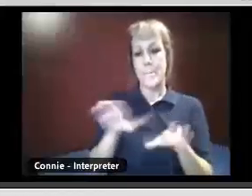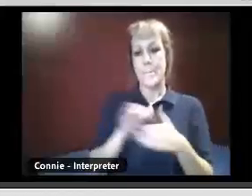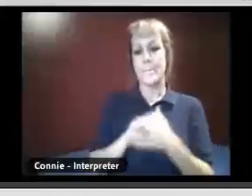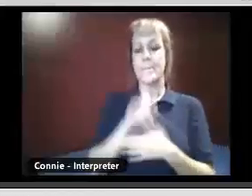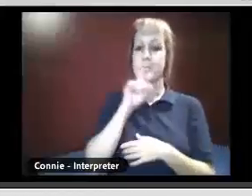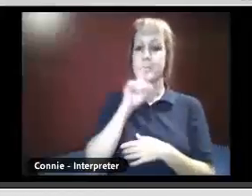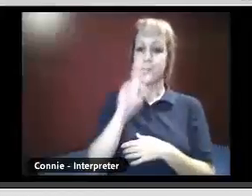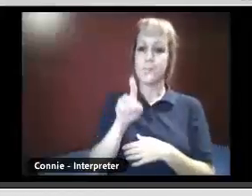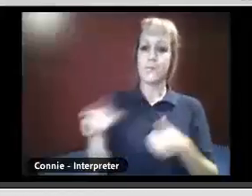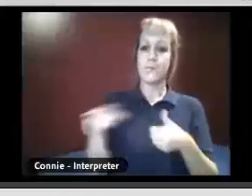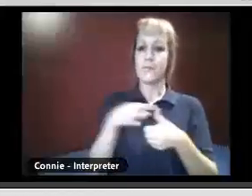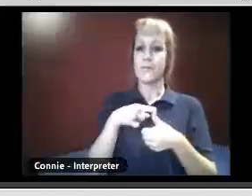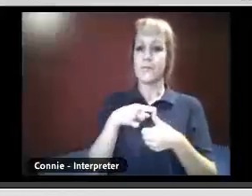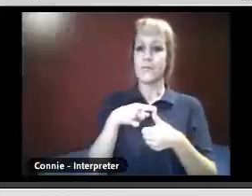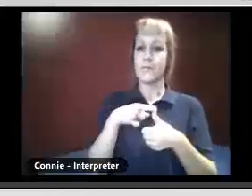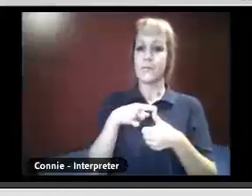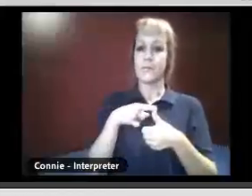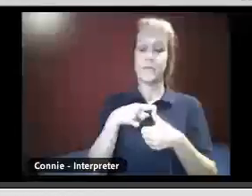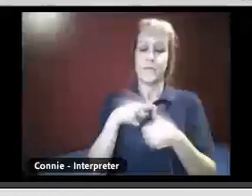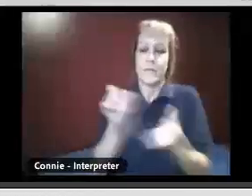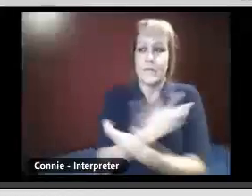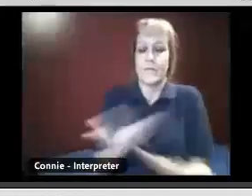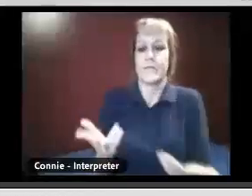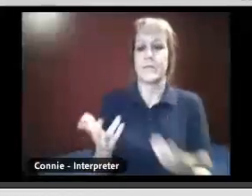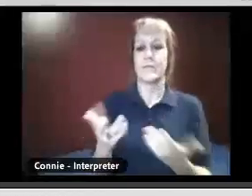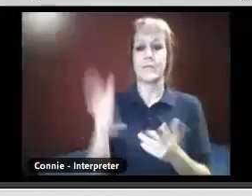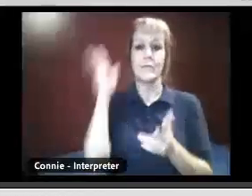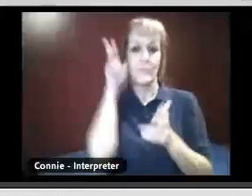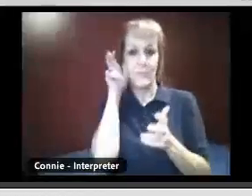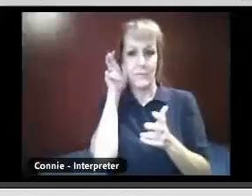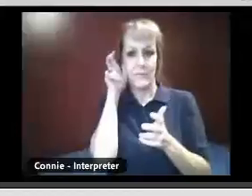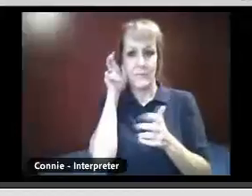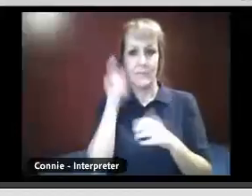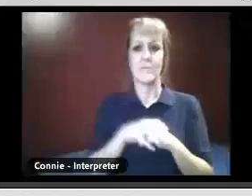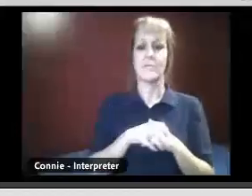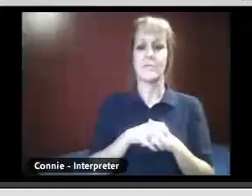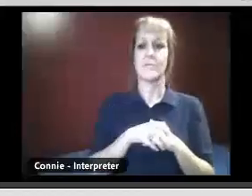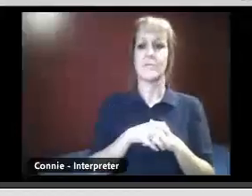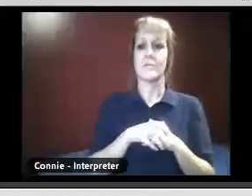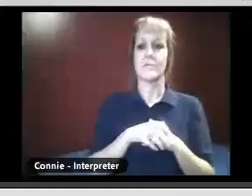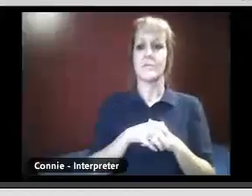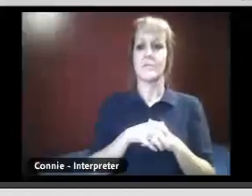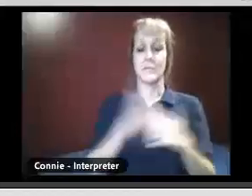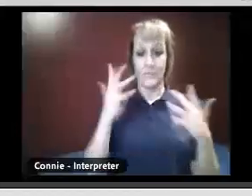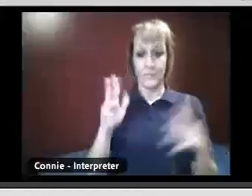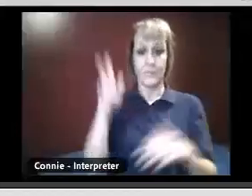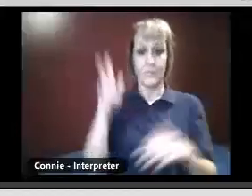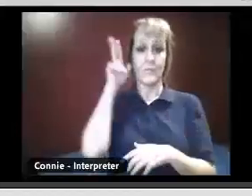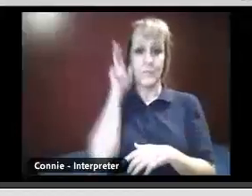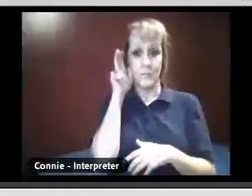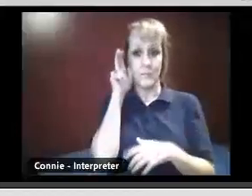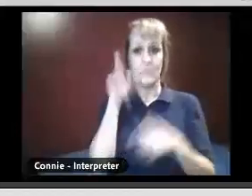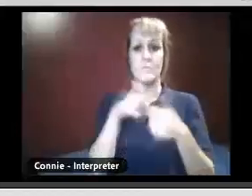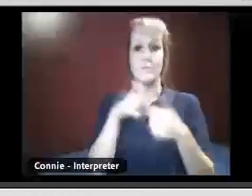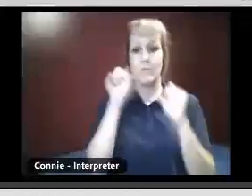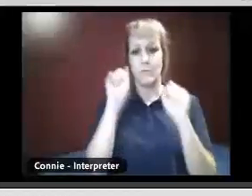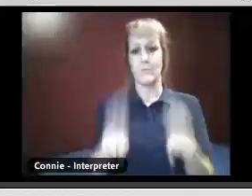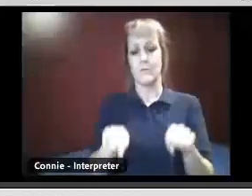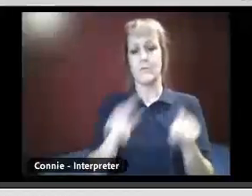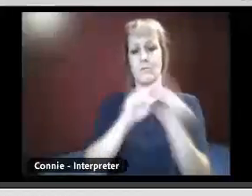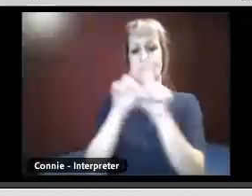first step in just about anything, is to be heard. And once you're heard, then you can go down a lot of